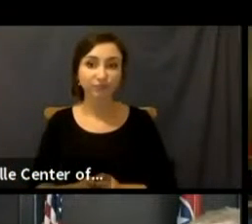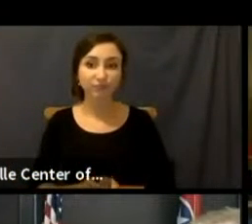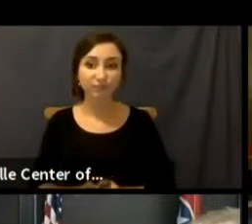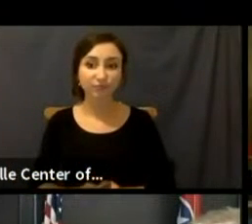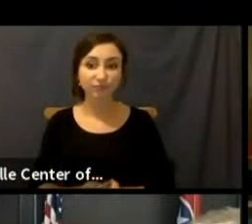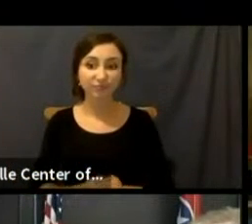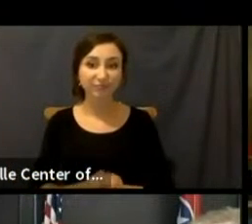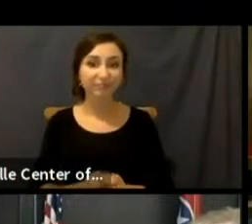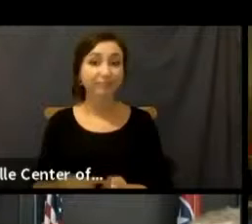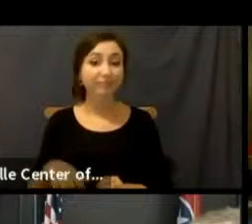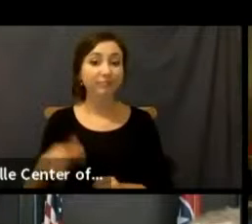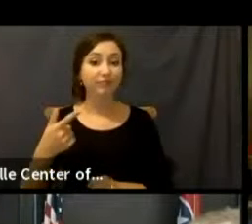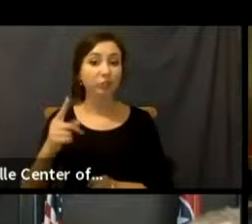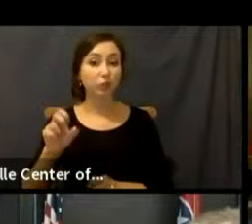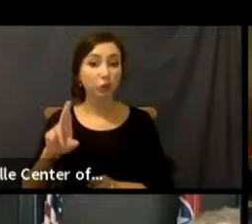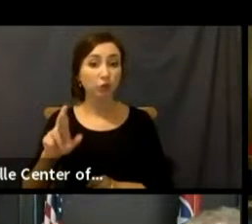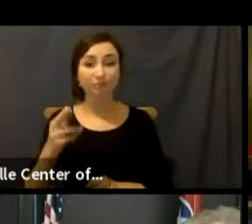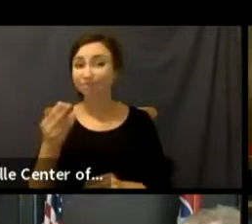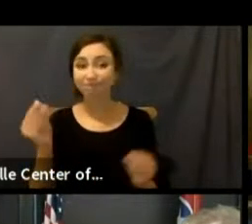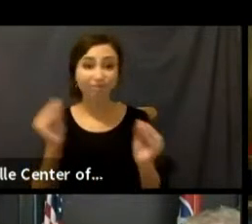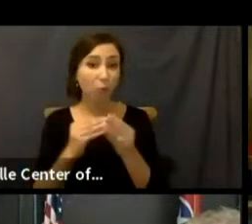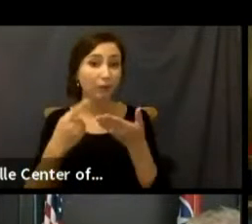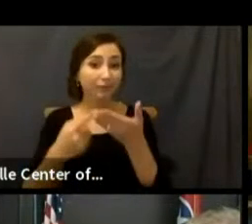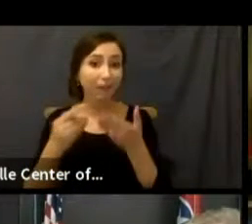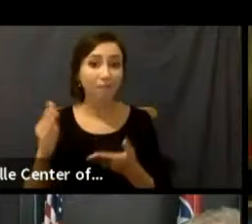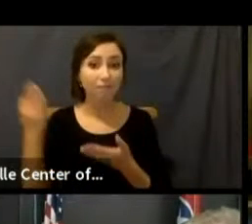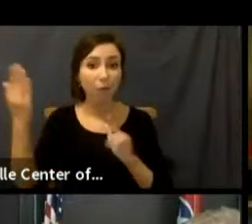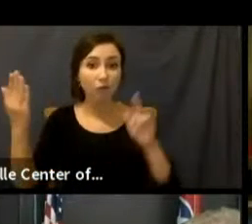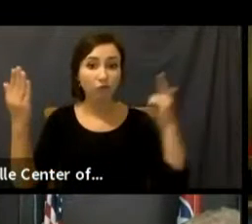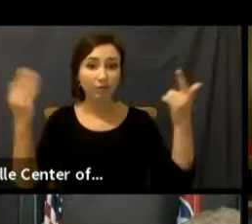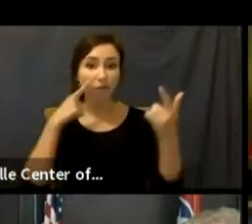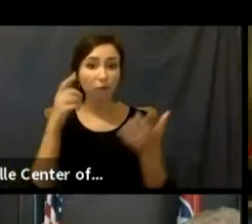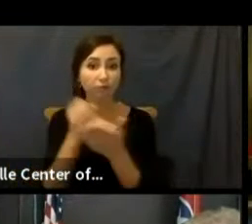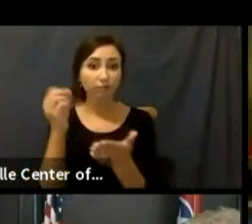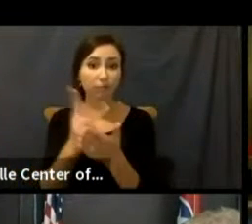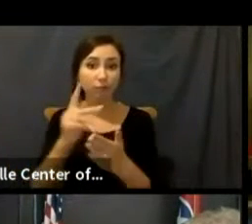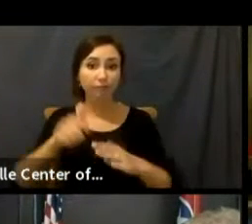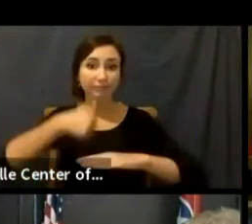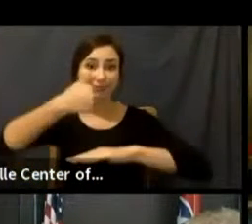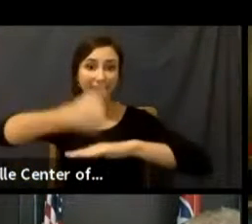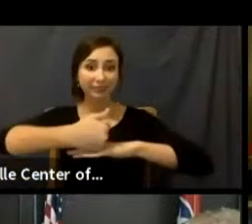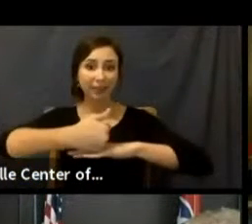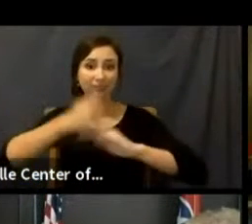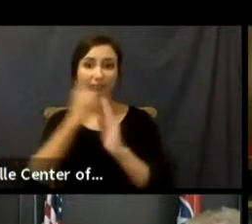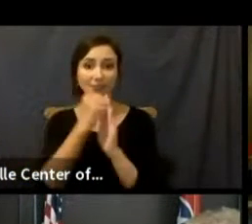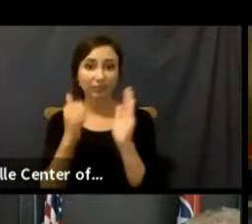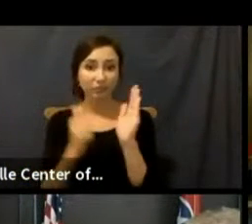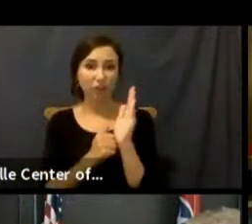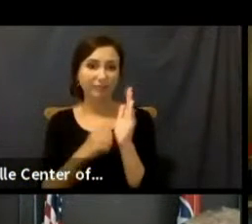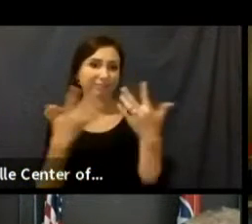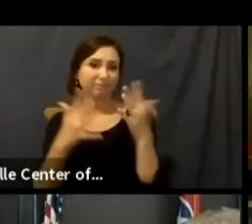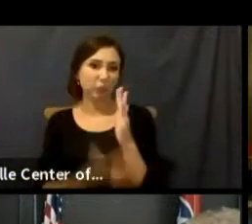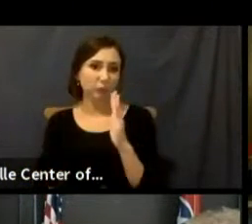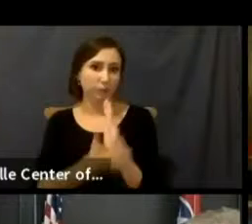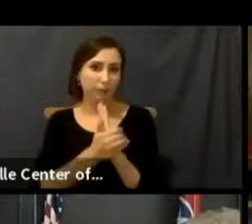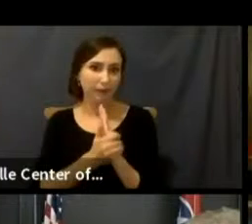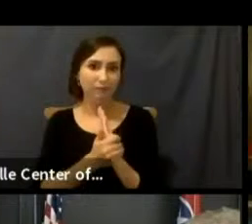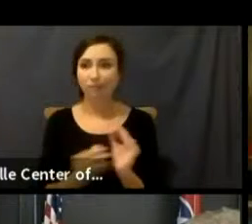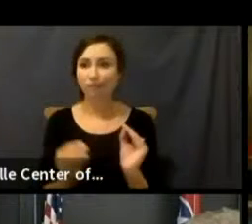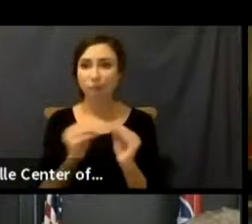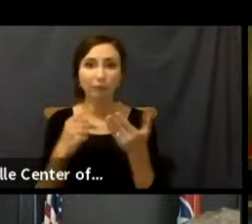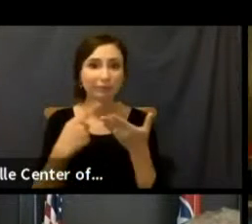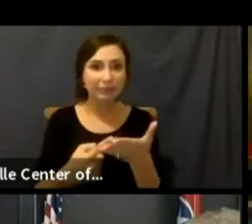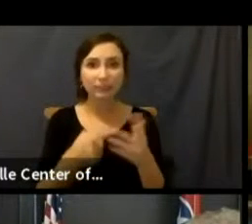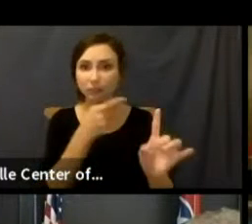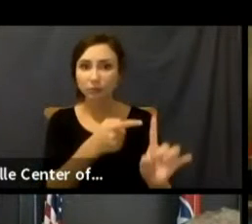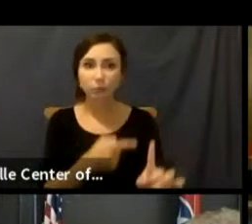Any other discussion? We have a motion and a second to set the agenda as amended. Any other points of discussion,